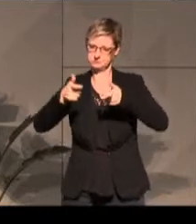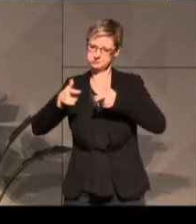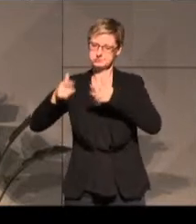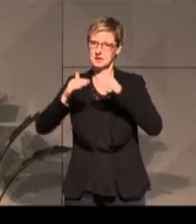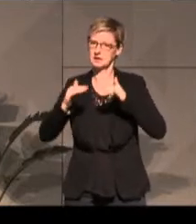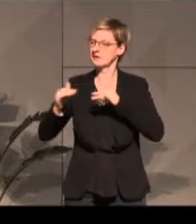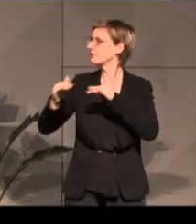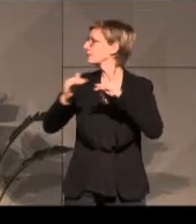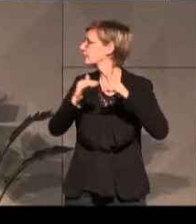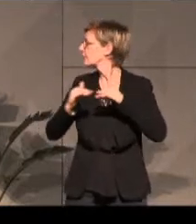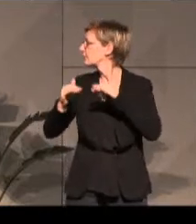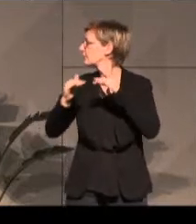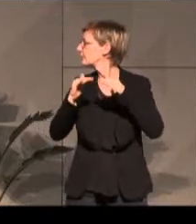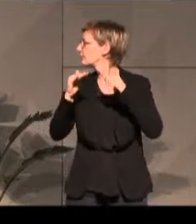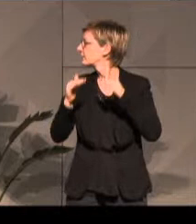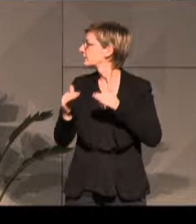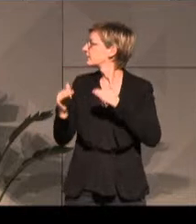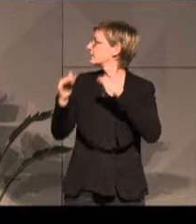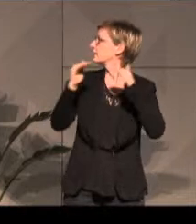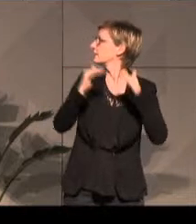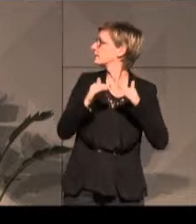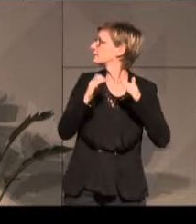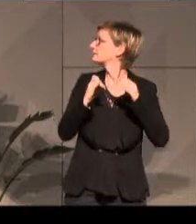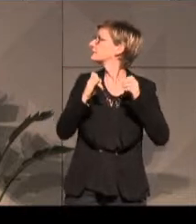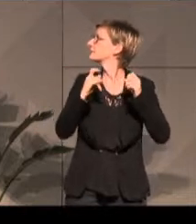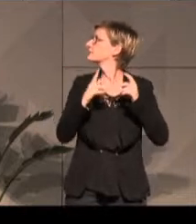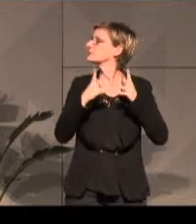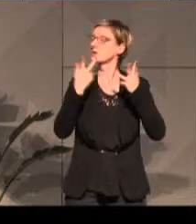drift and the deformation of the ice,